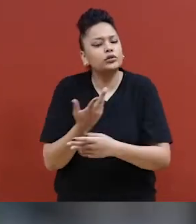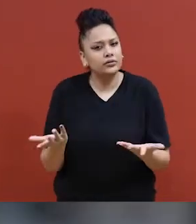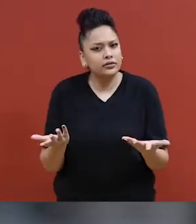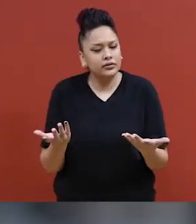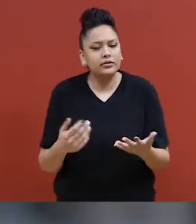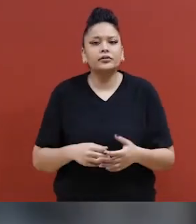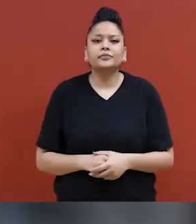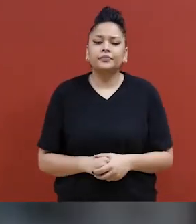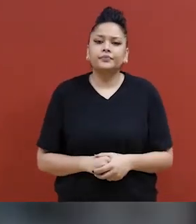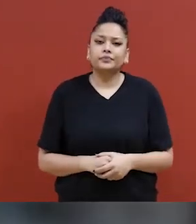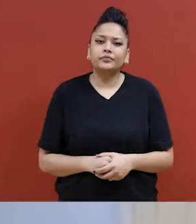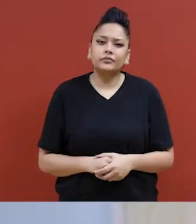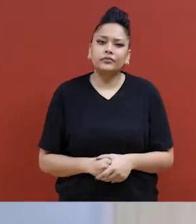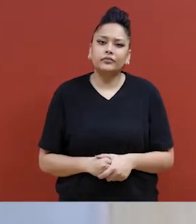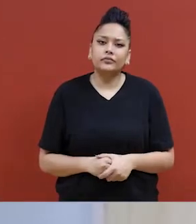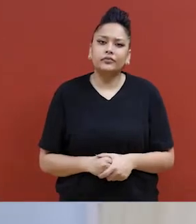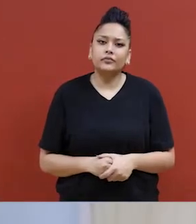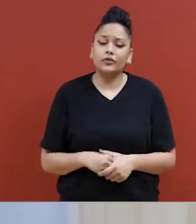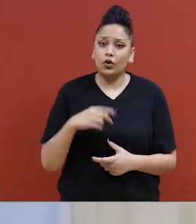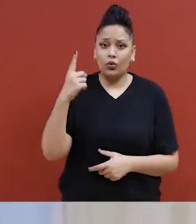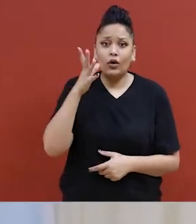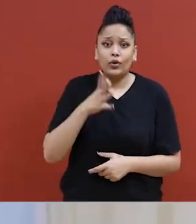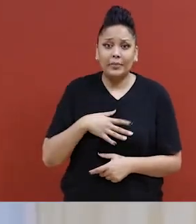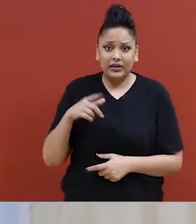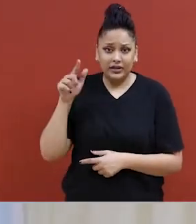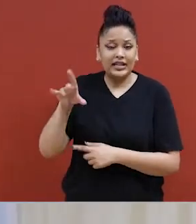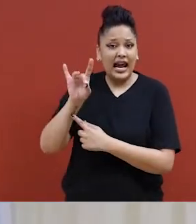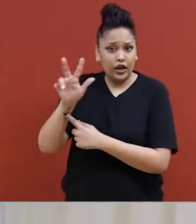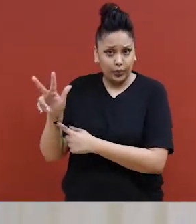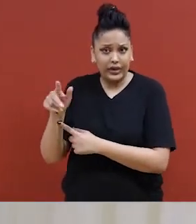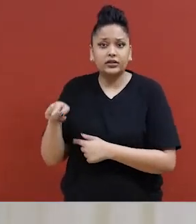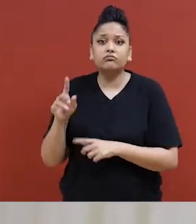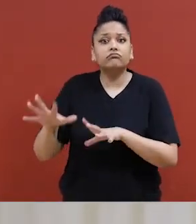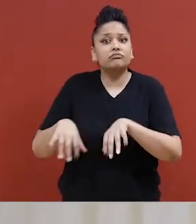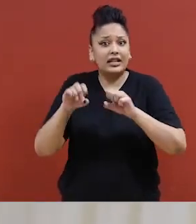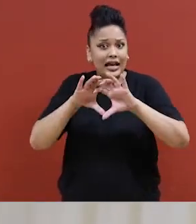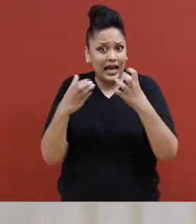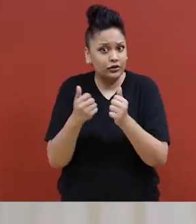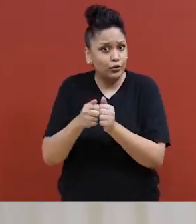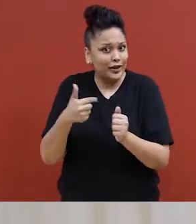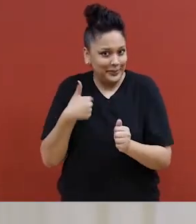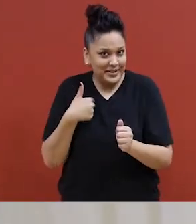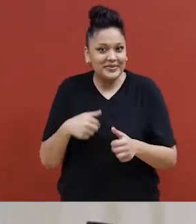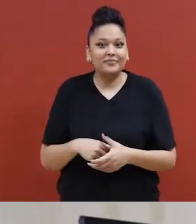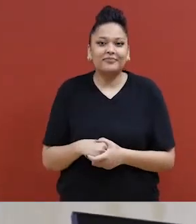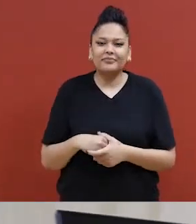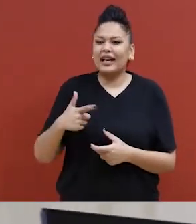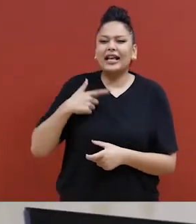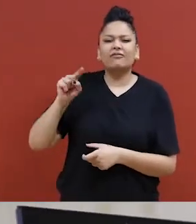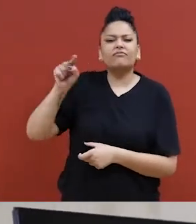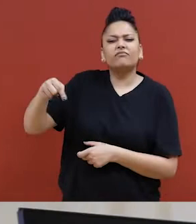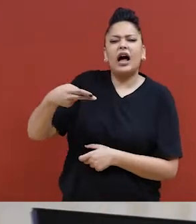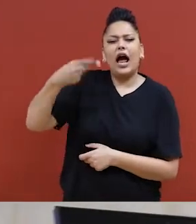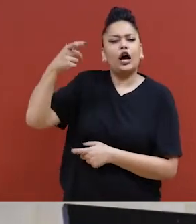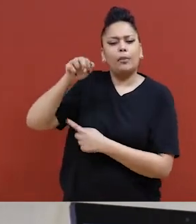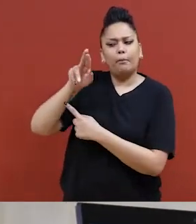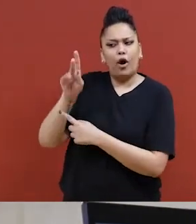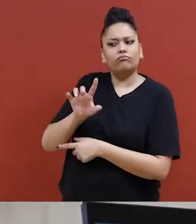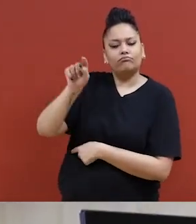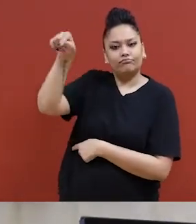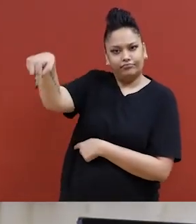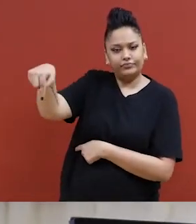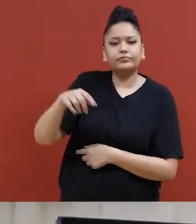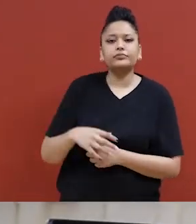is times 100. I had a 73-year-old woman in one of my classes in the High Park area here in